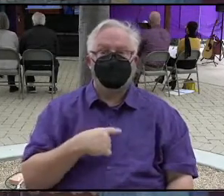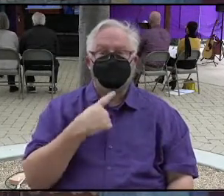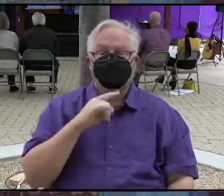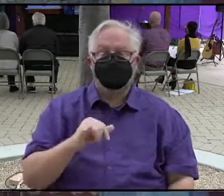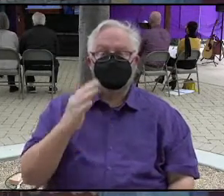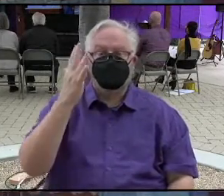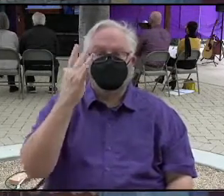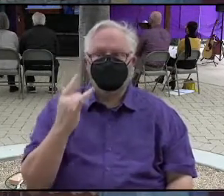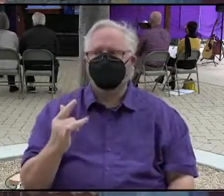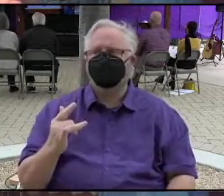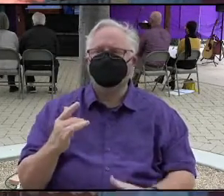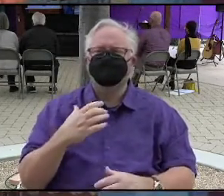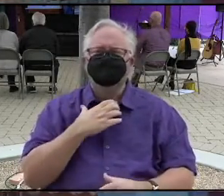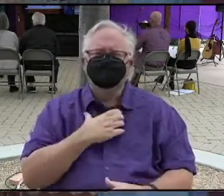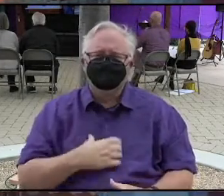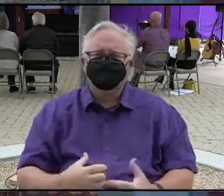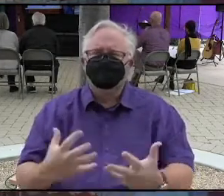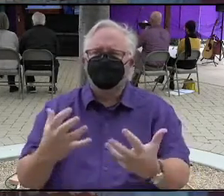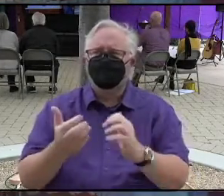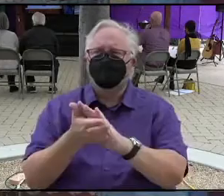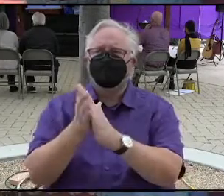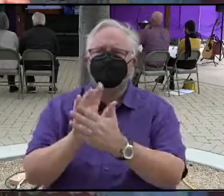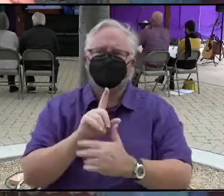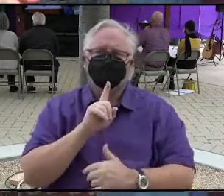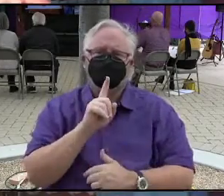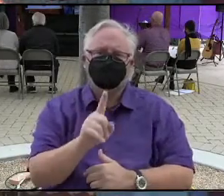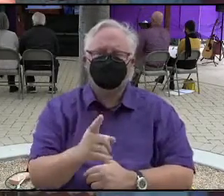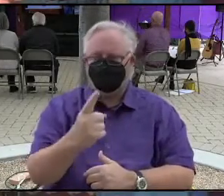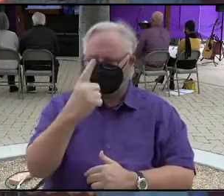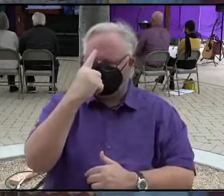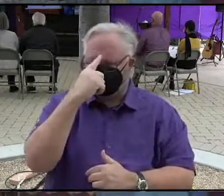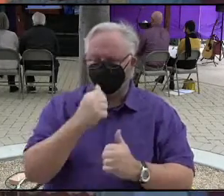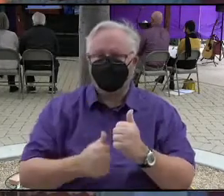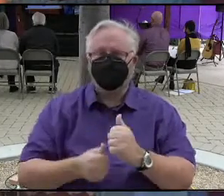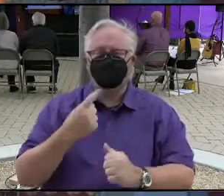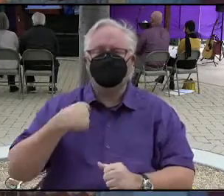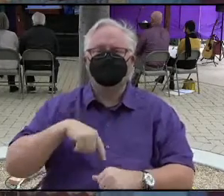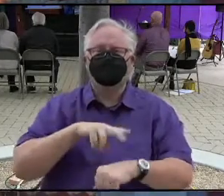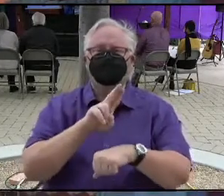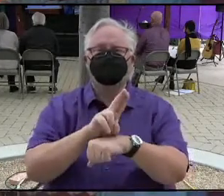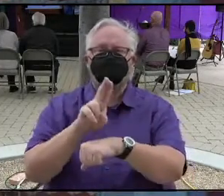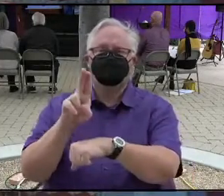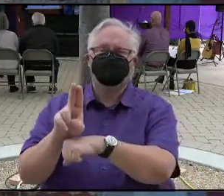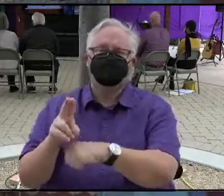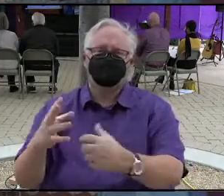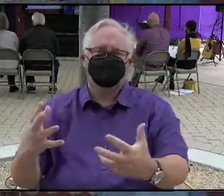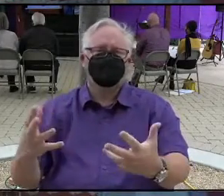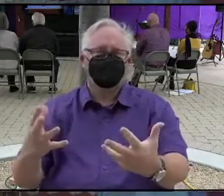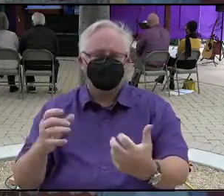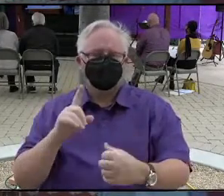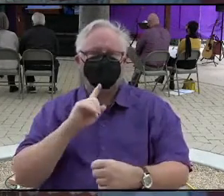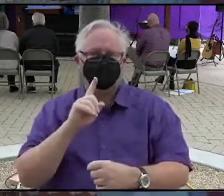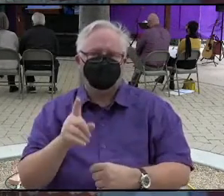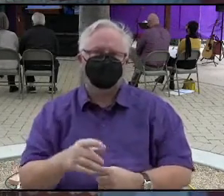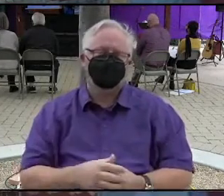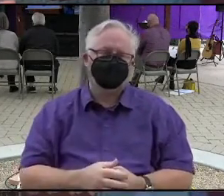because we desperately wanted it to be true. I think most of us Unitarian Universalists want that to be